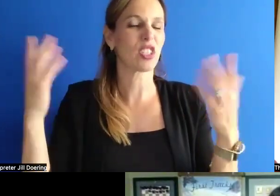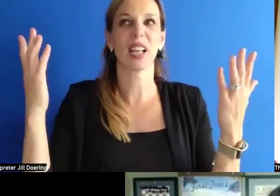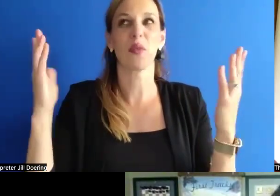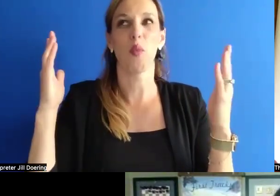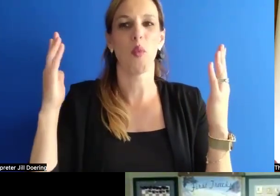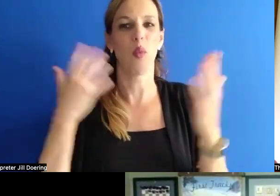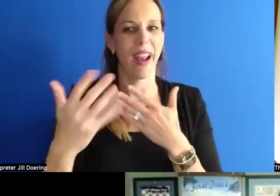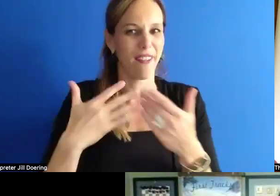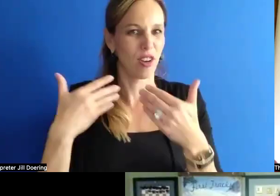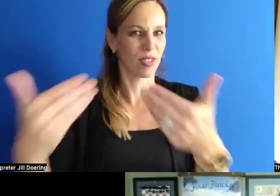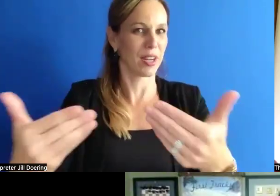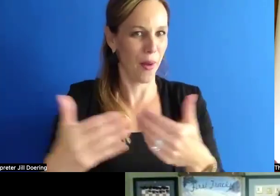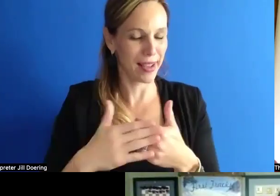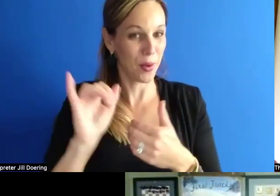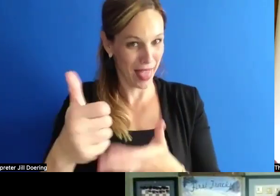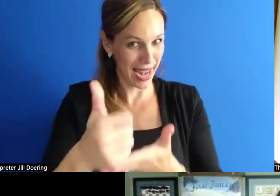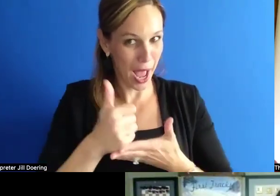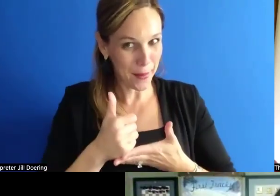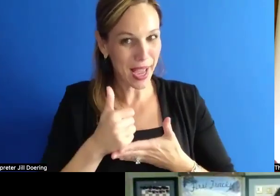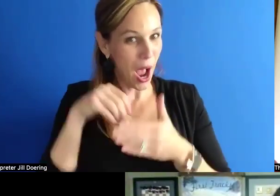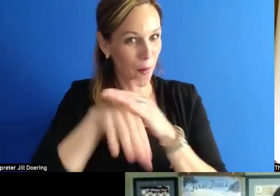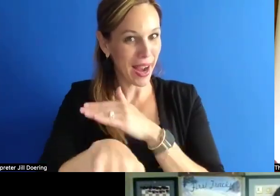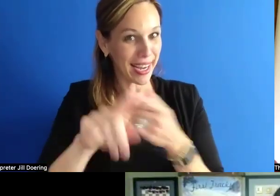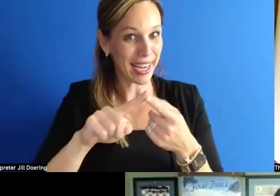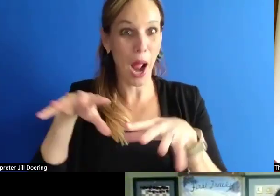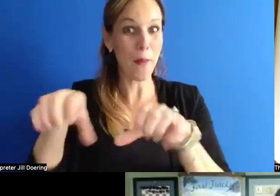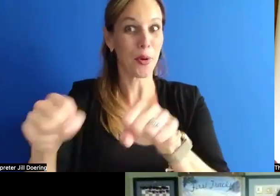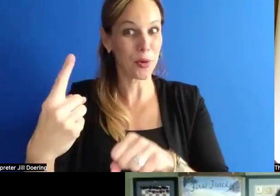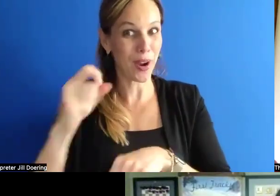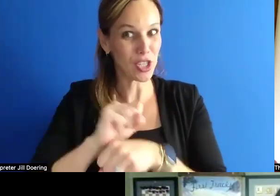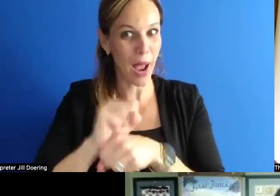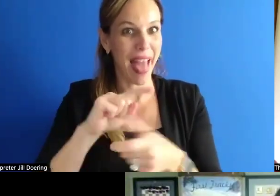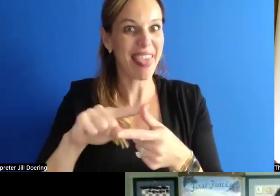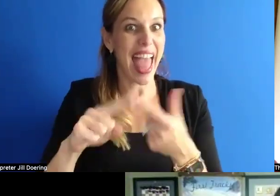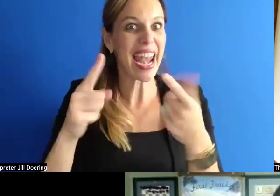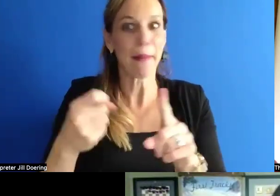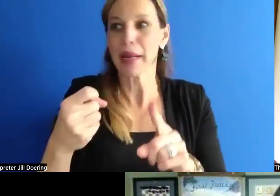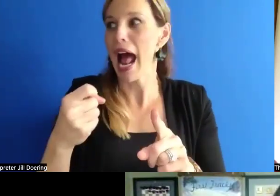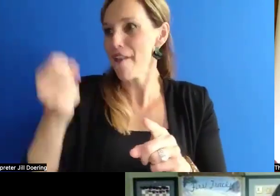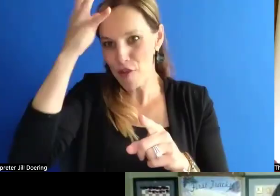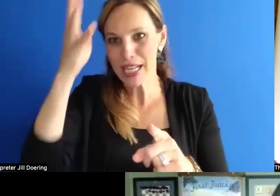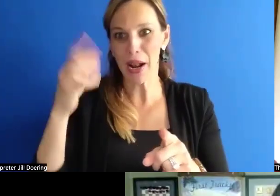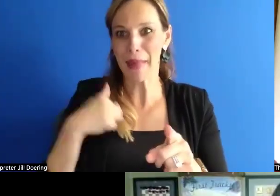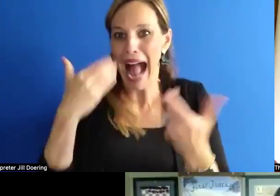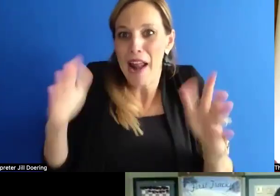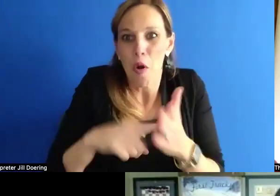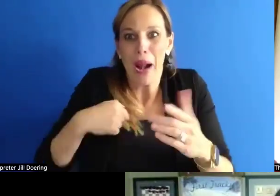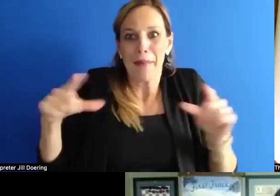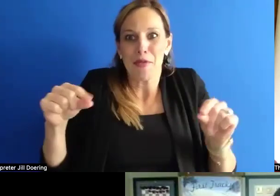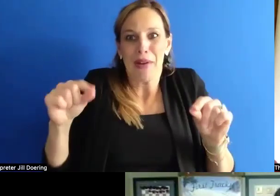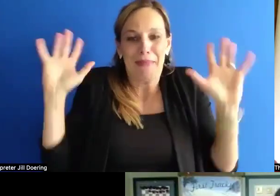So that helped me and I went in and I booked the job. And then I freaked out because I was like, I don't know what I'm doing and everybody thinks I know what I'm